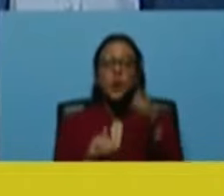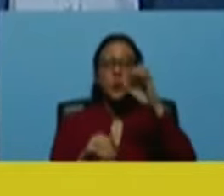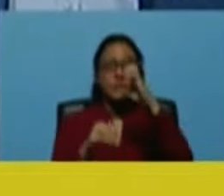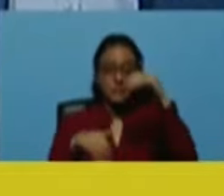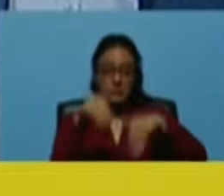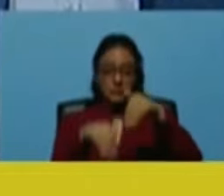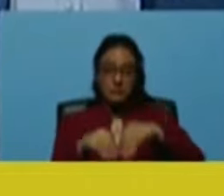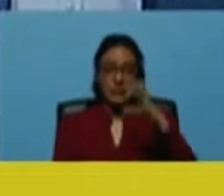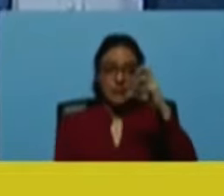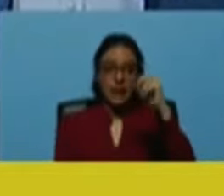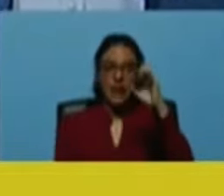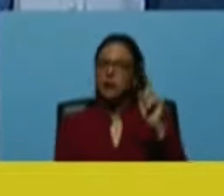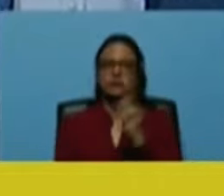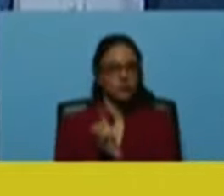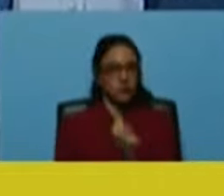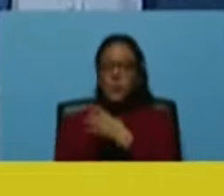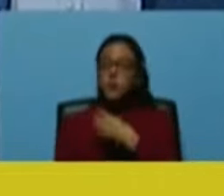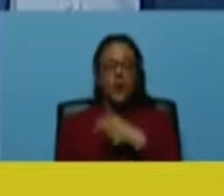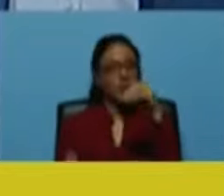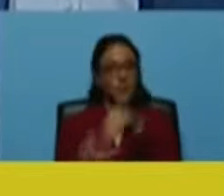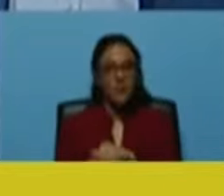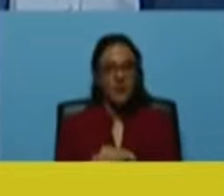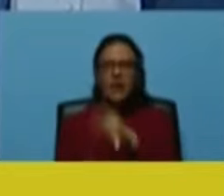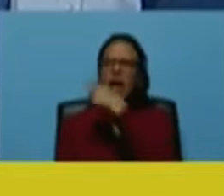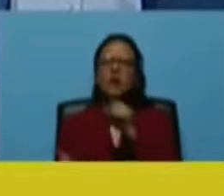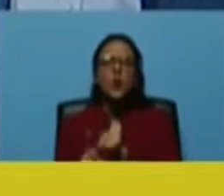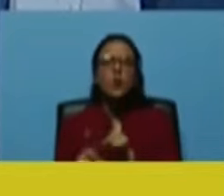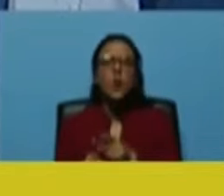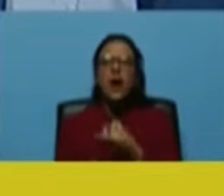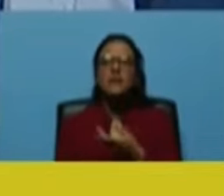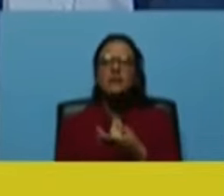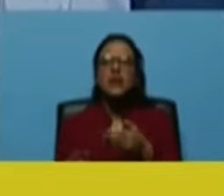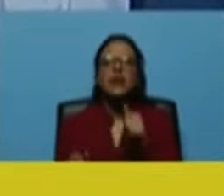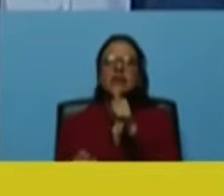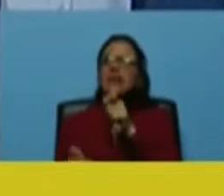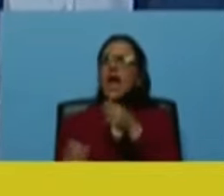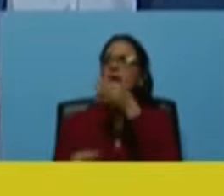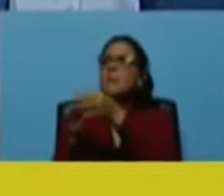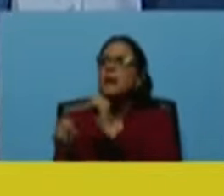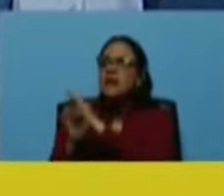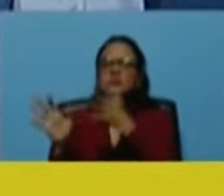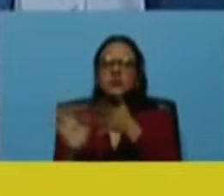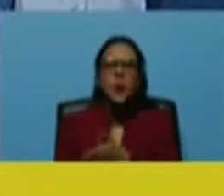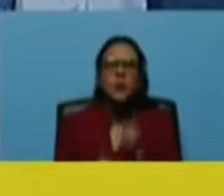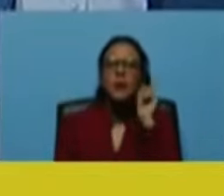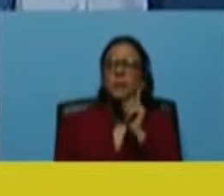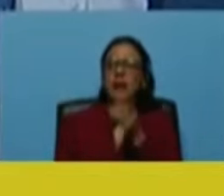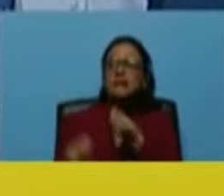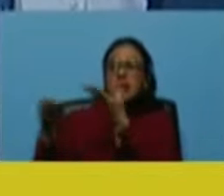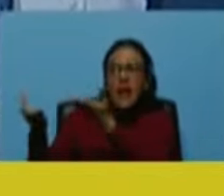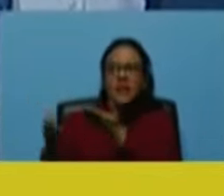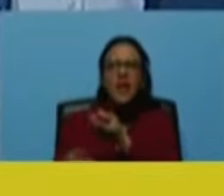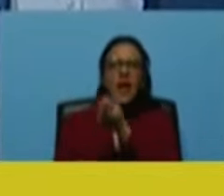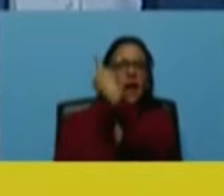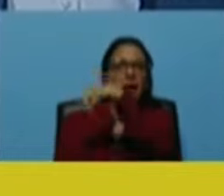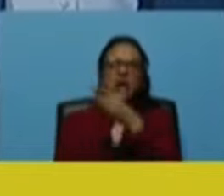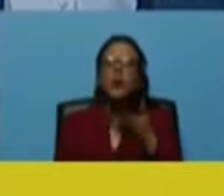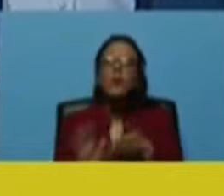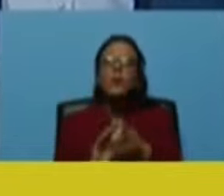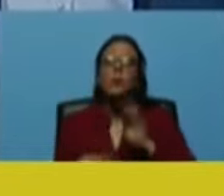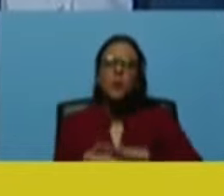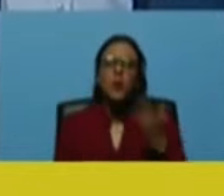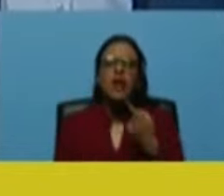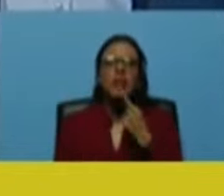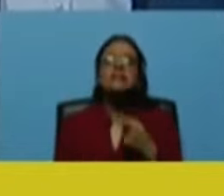to deem about the results of the Venezuelan elections, which are based,